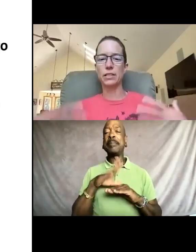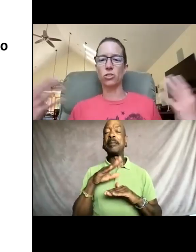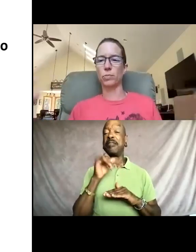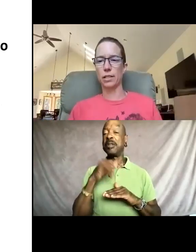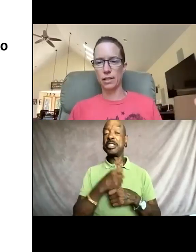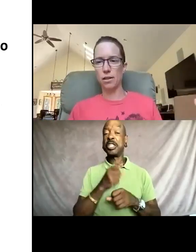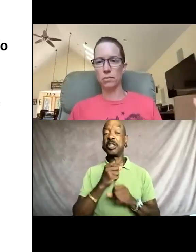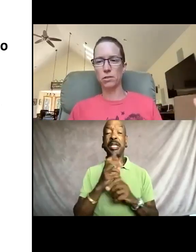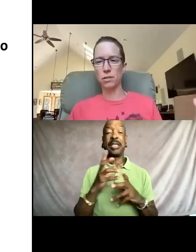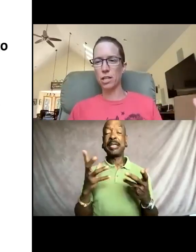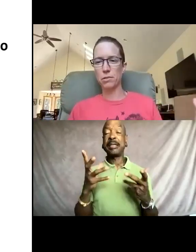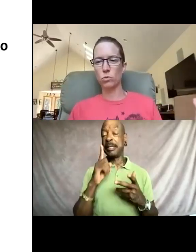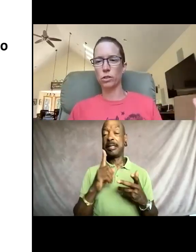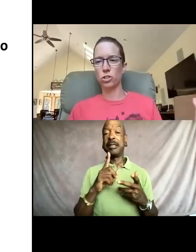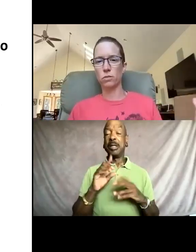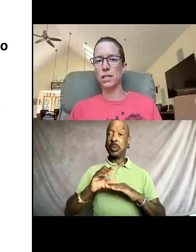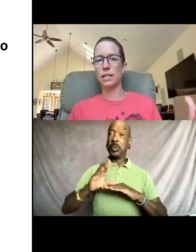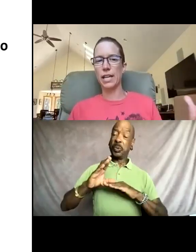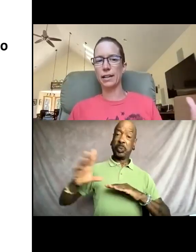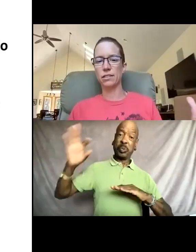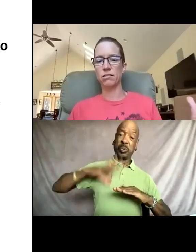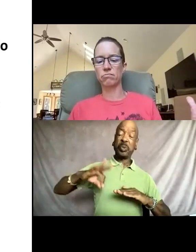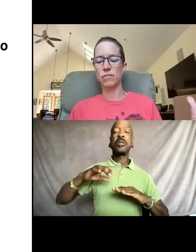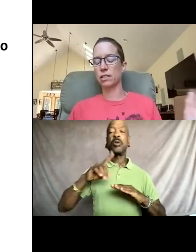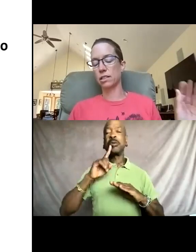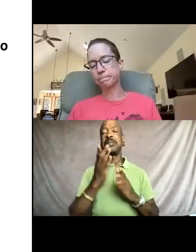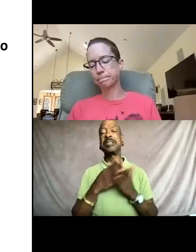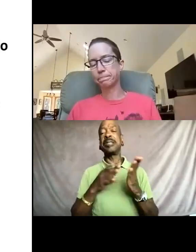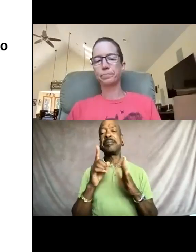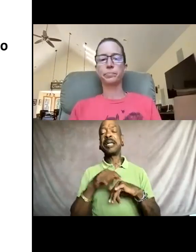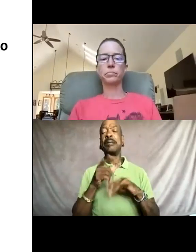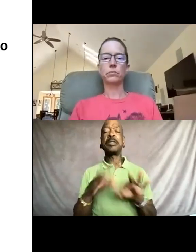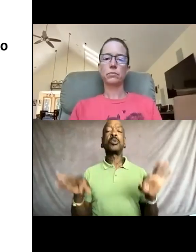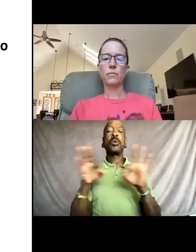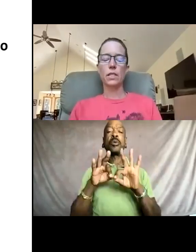a big surplus income. So sometimes it's worth just being a taxed entity.